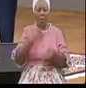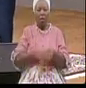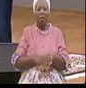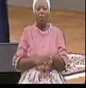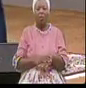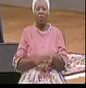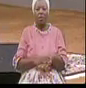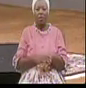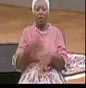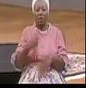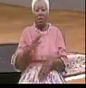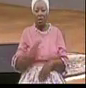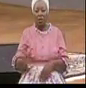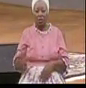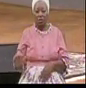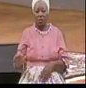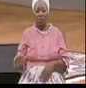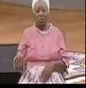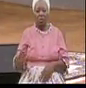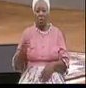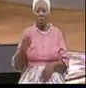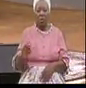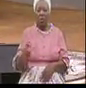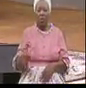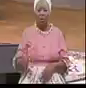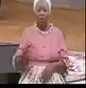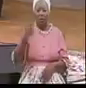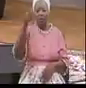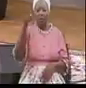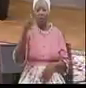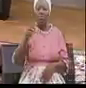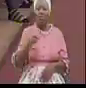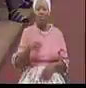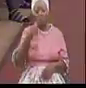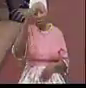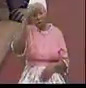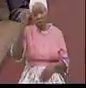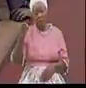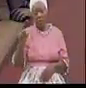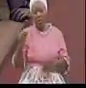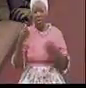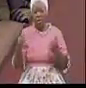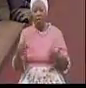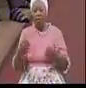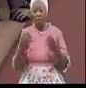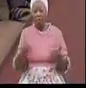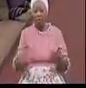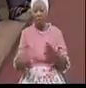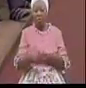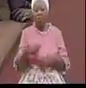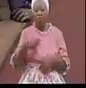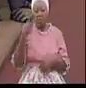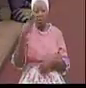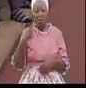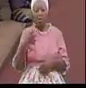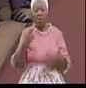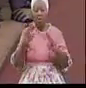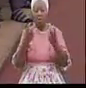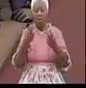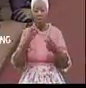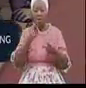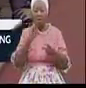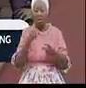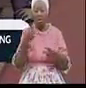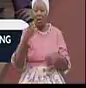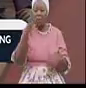upon the children of disobedience. Today we're talking about the promised